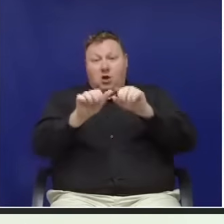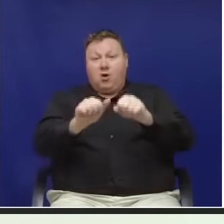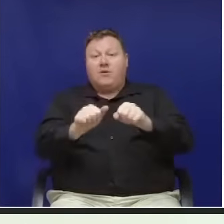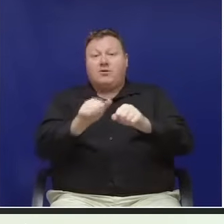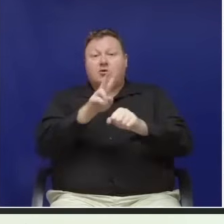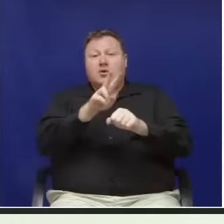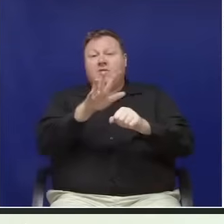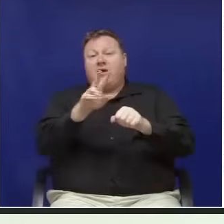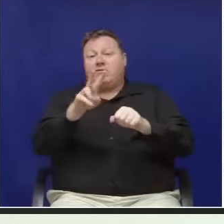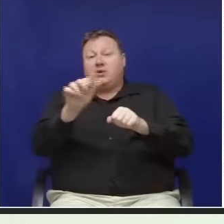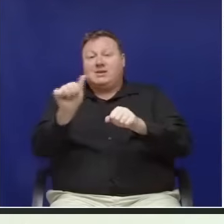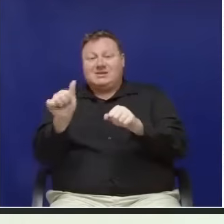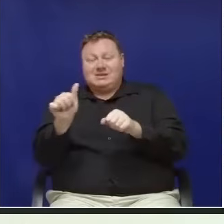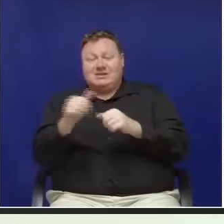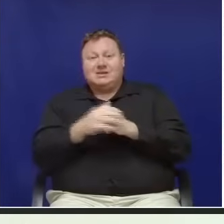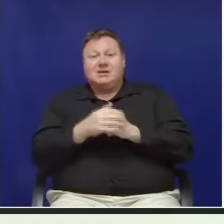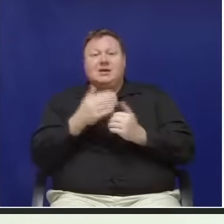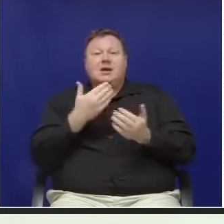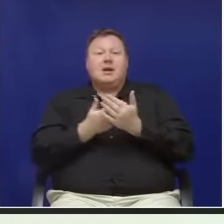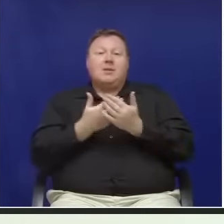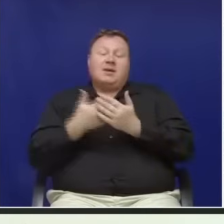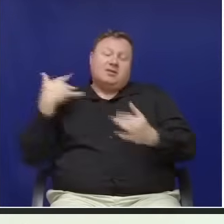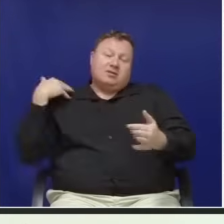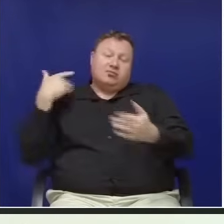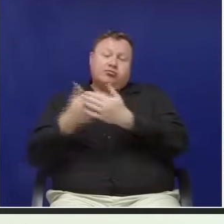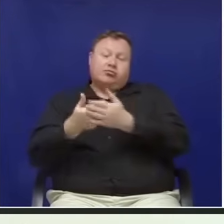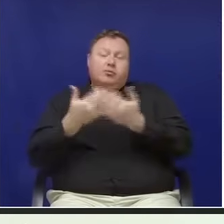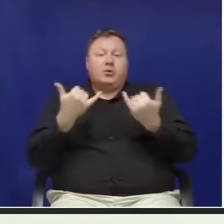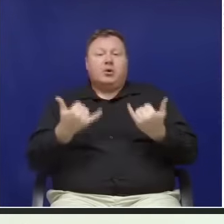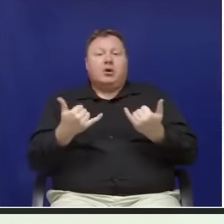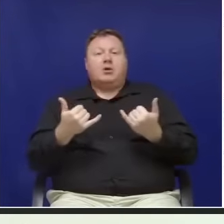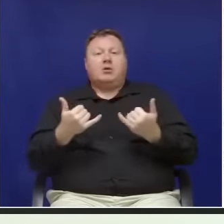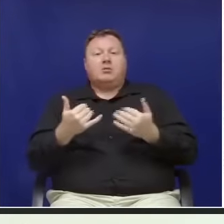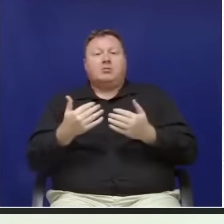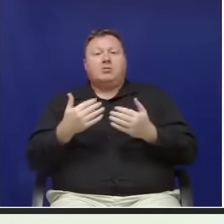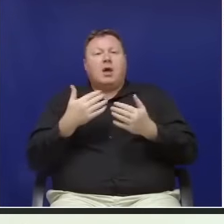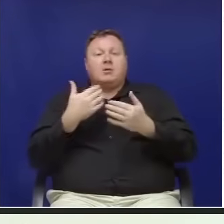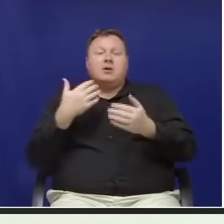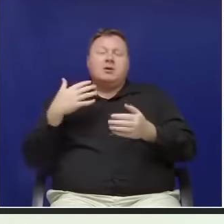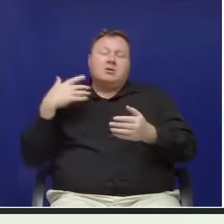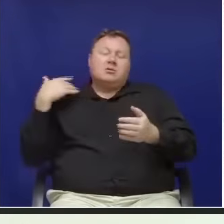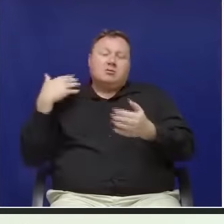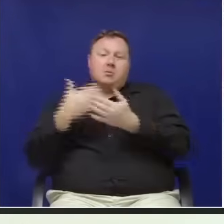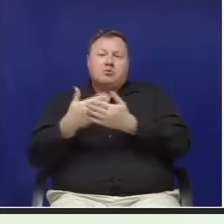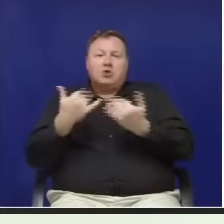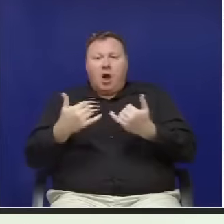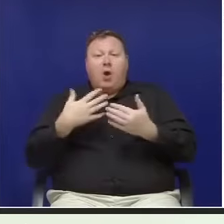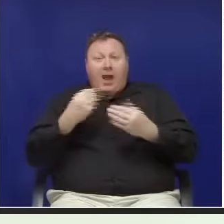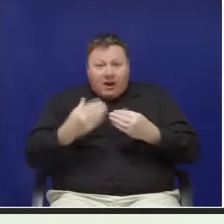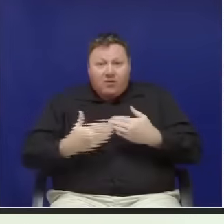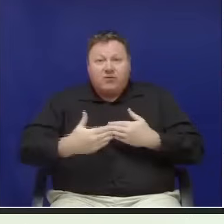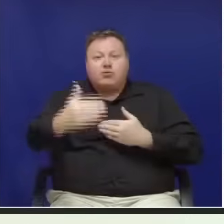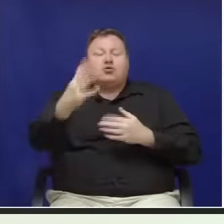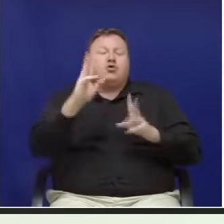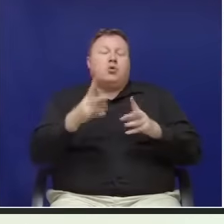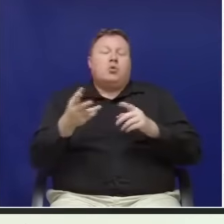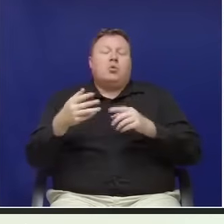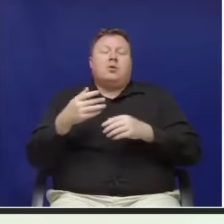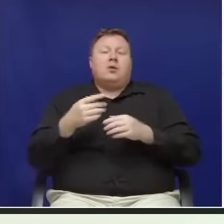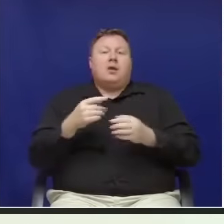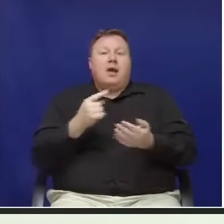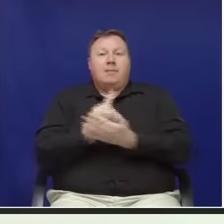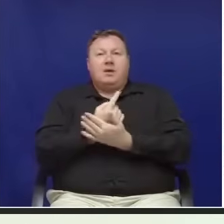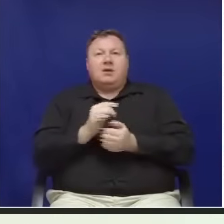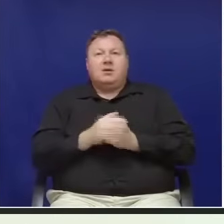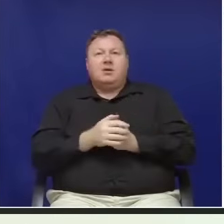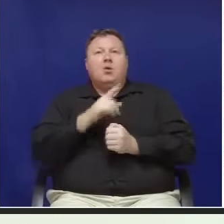will serve in this capacity until further notice. This appointment ensures continuity of leadership at the